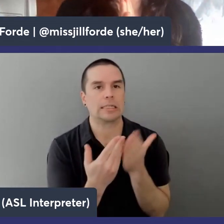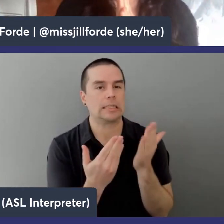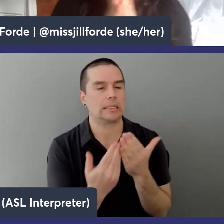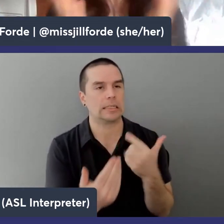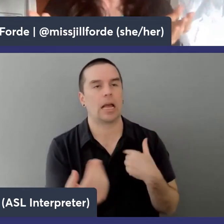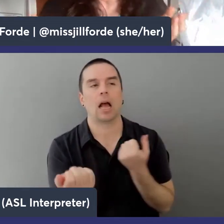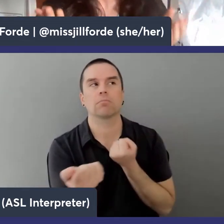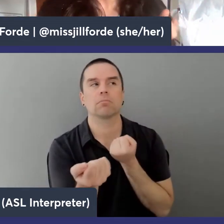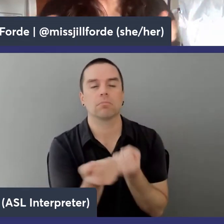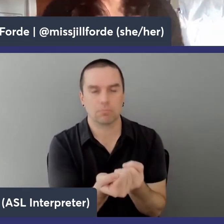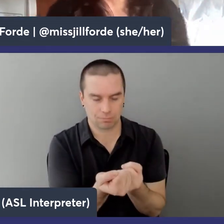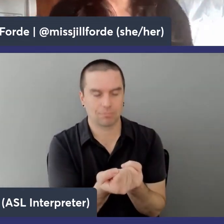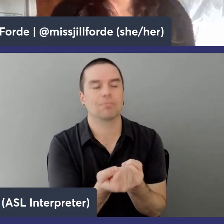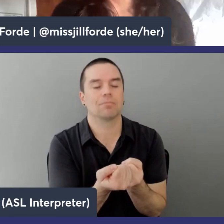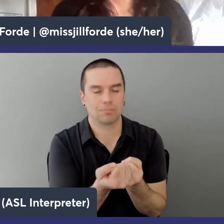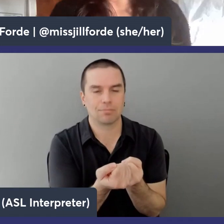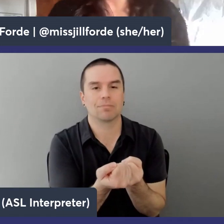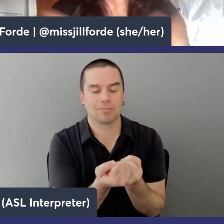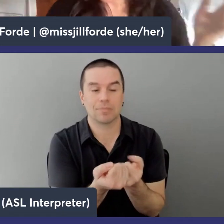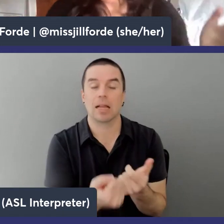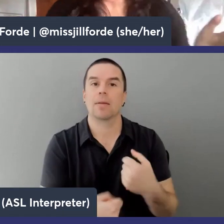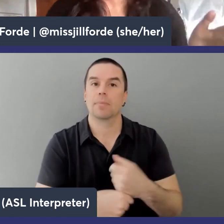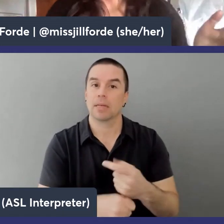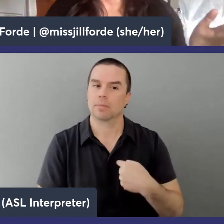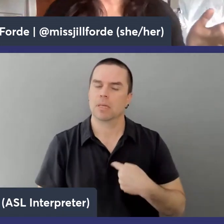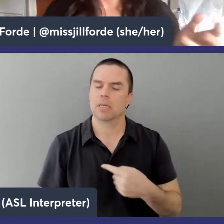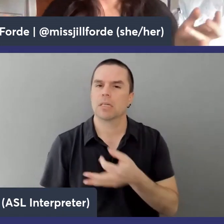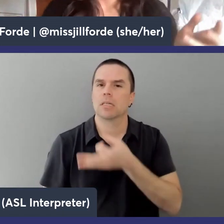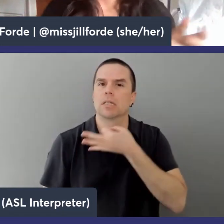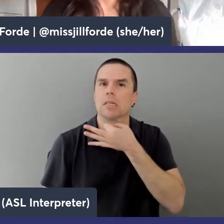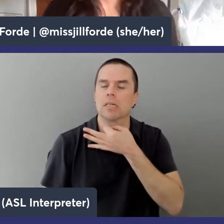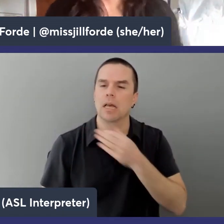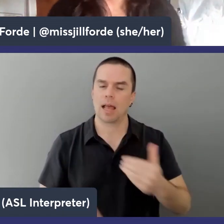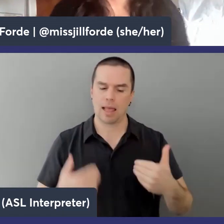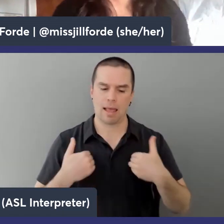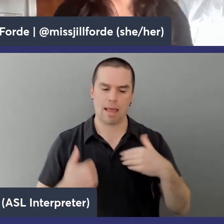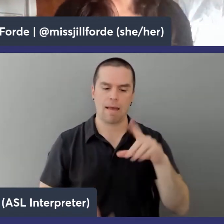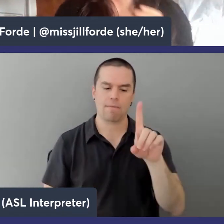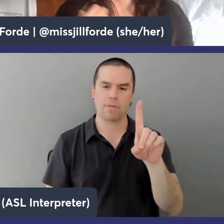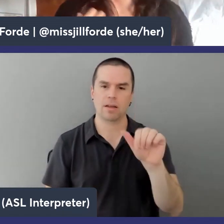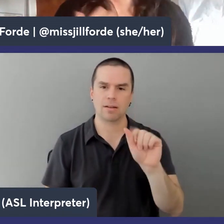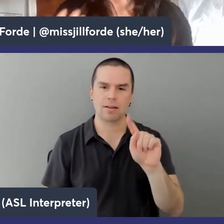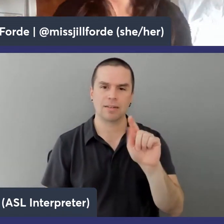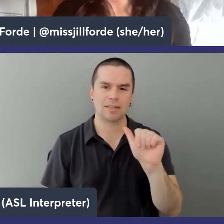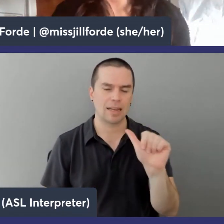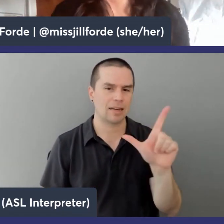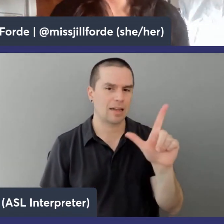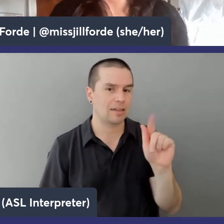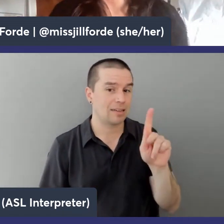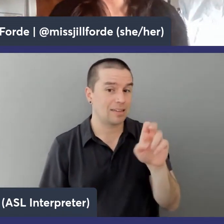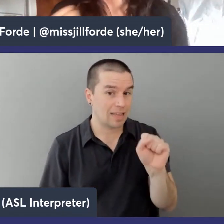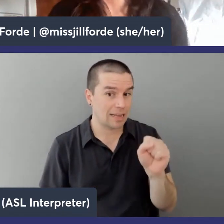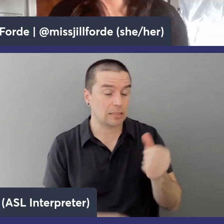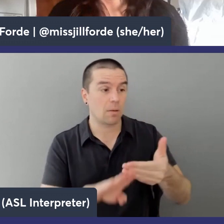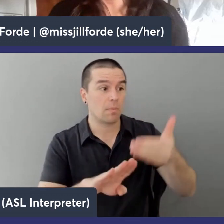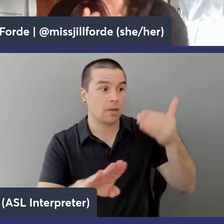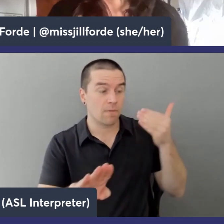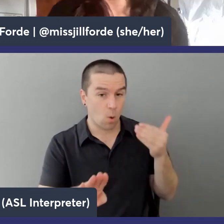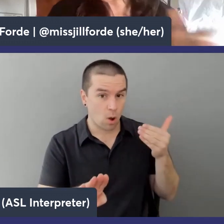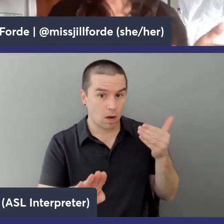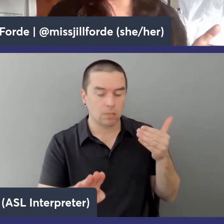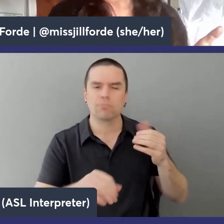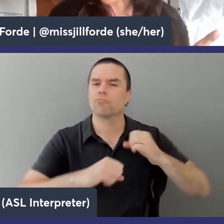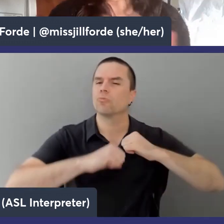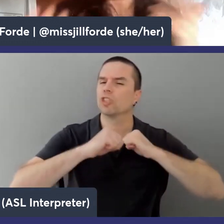And it makes me wonder because we've had data lakes before that people were using. So, I mean, is security lake just like a data lake, but